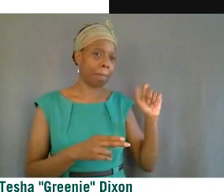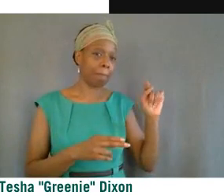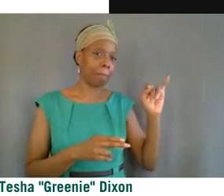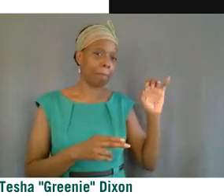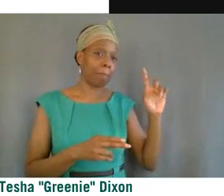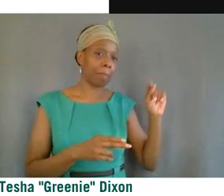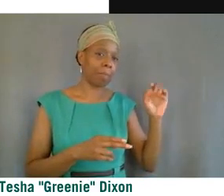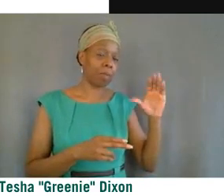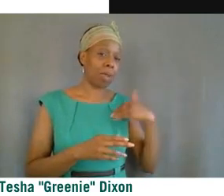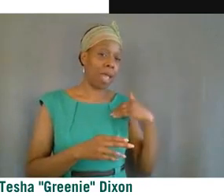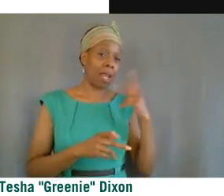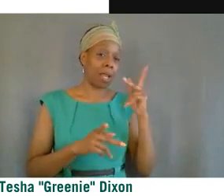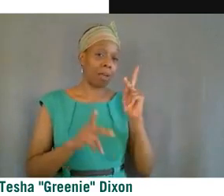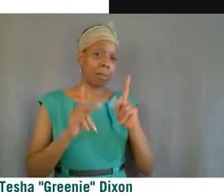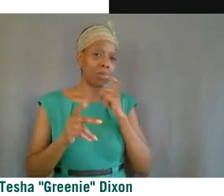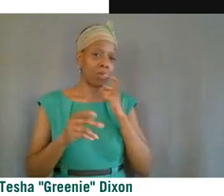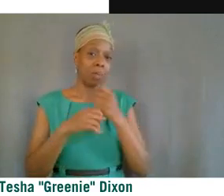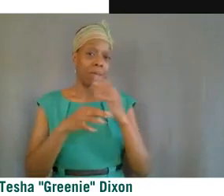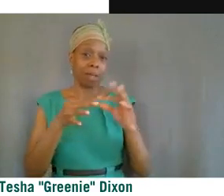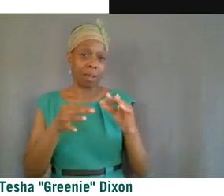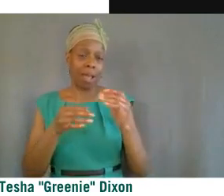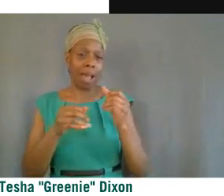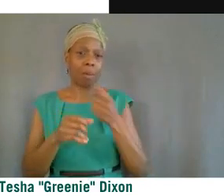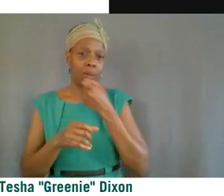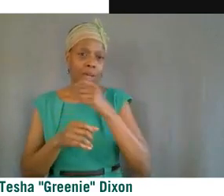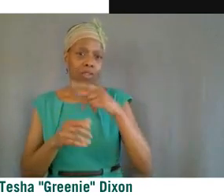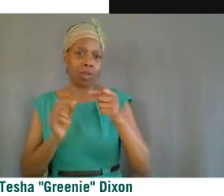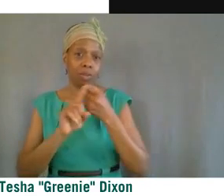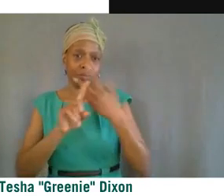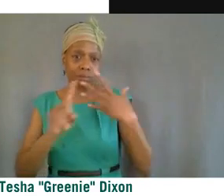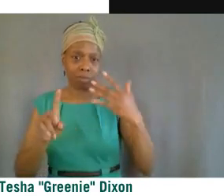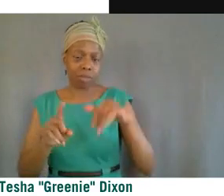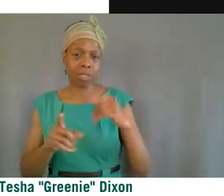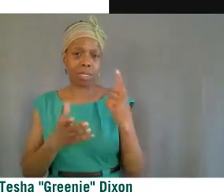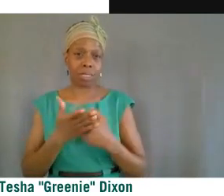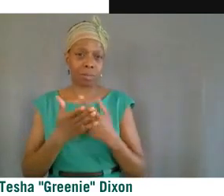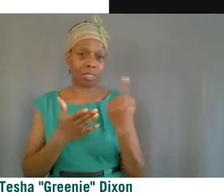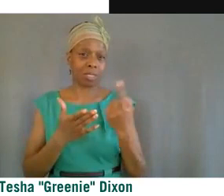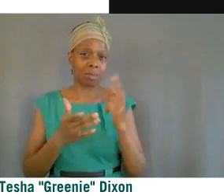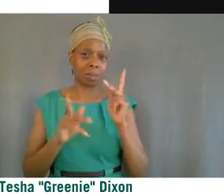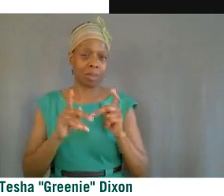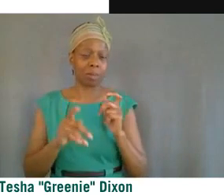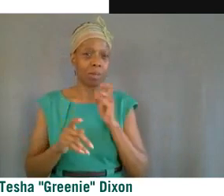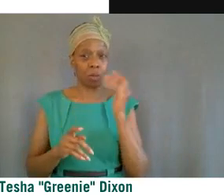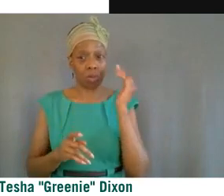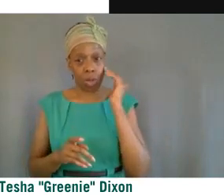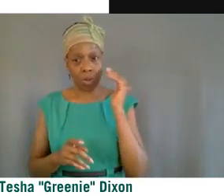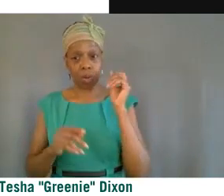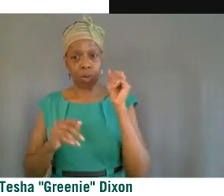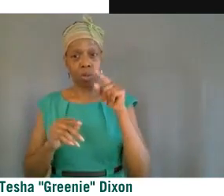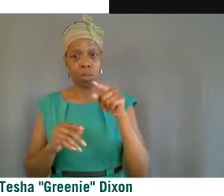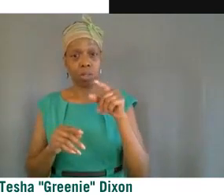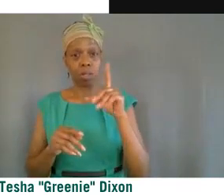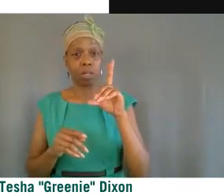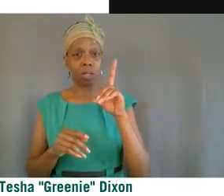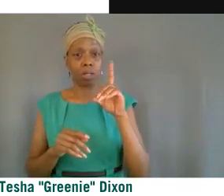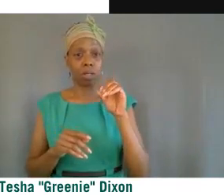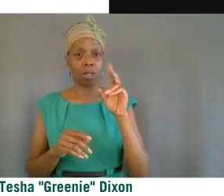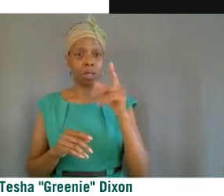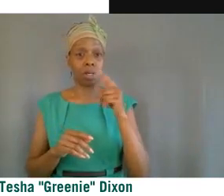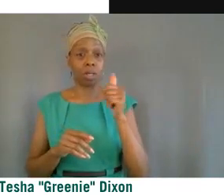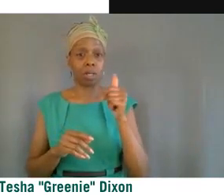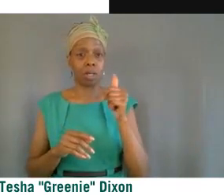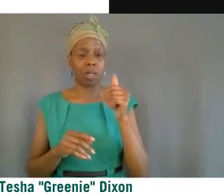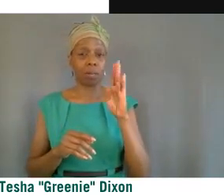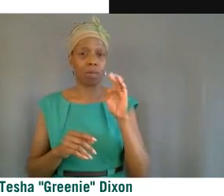this, because sometimes it's something that people aren't aware of. So Doug Bradley, so thank you for watching, who's a 50-year-old male